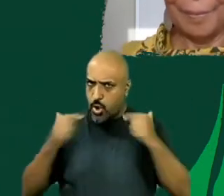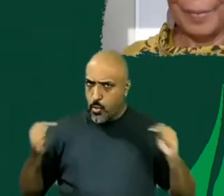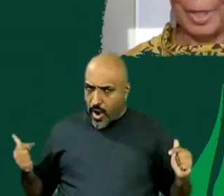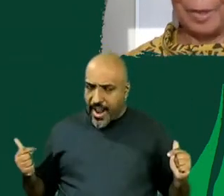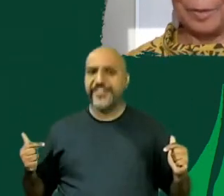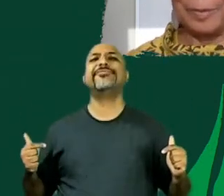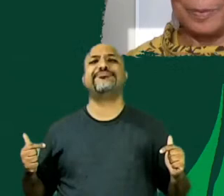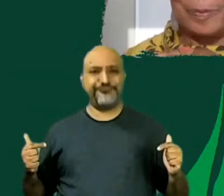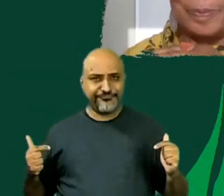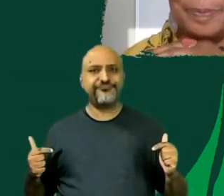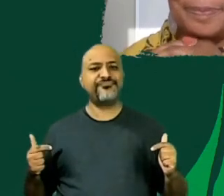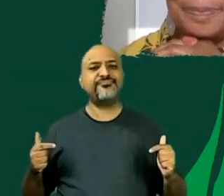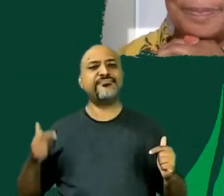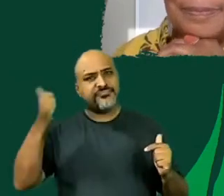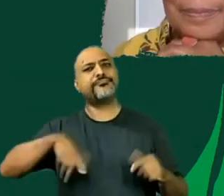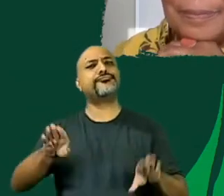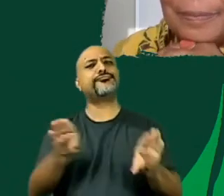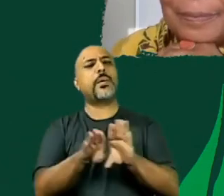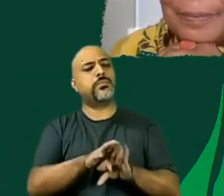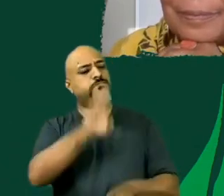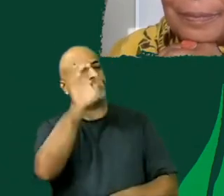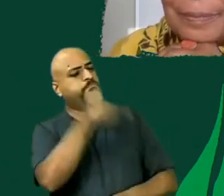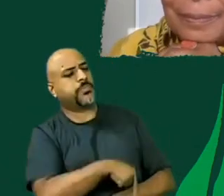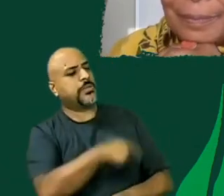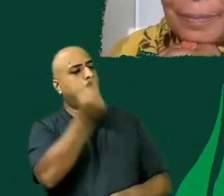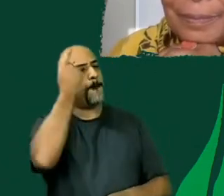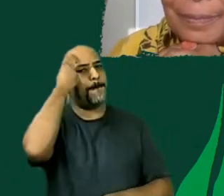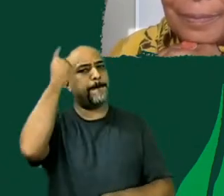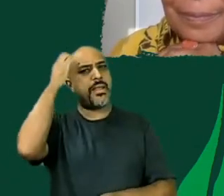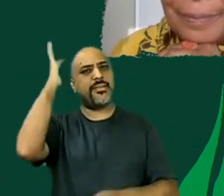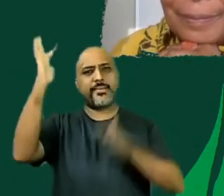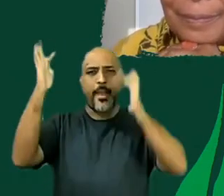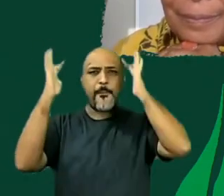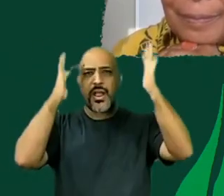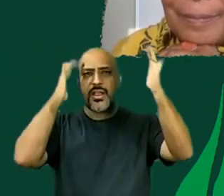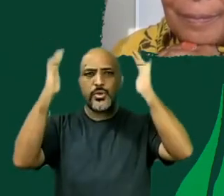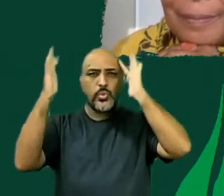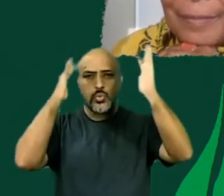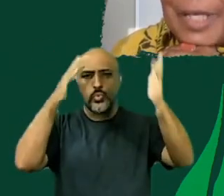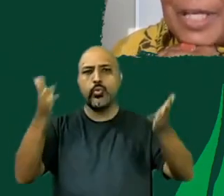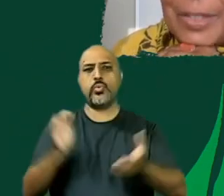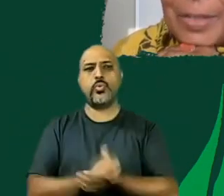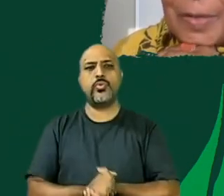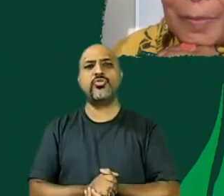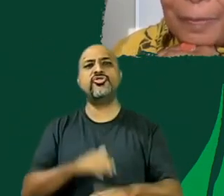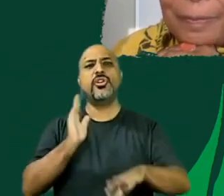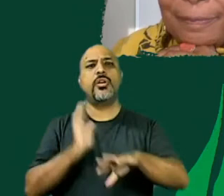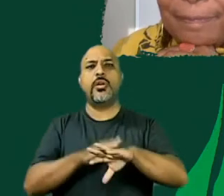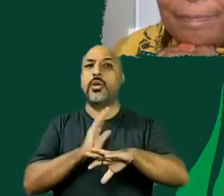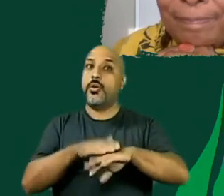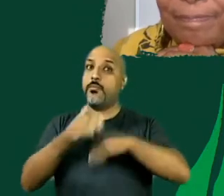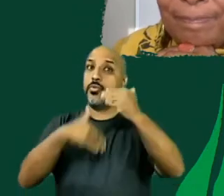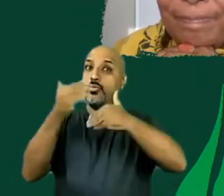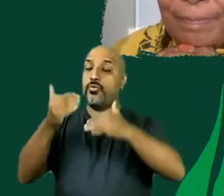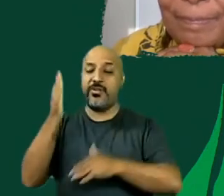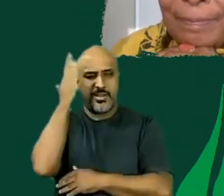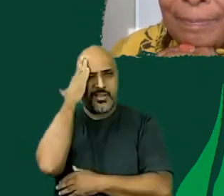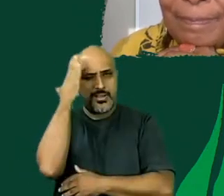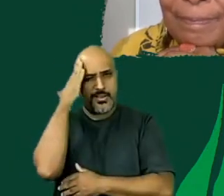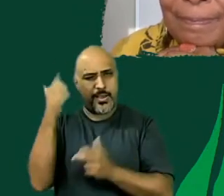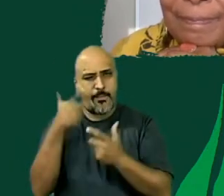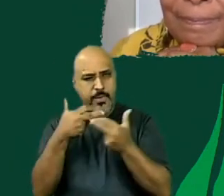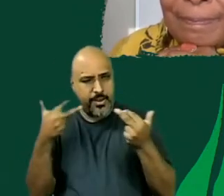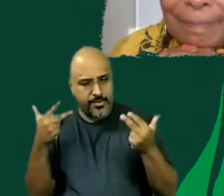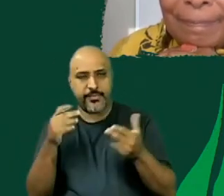and have language, they automatically deny our ability to think, yes, to produce, to know, to